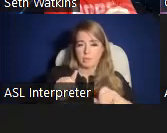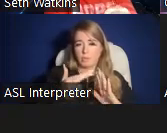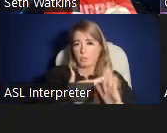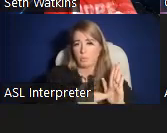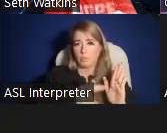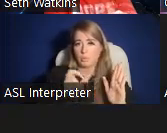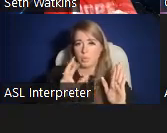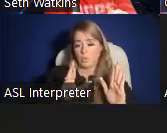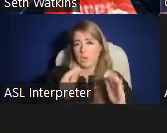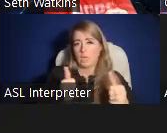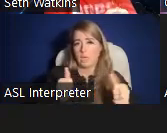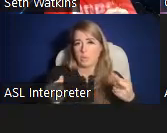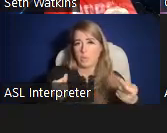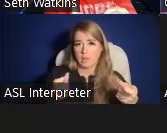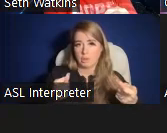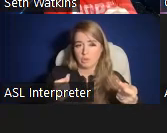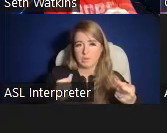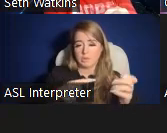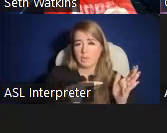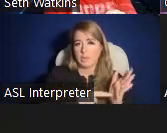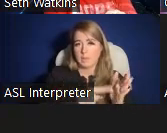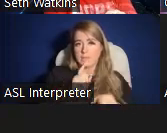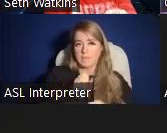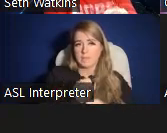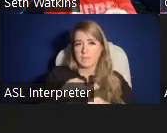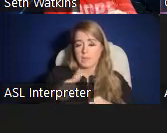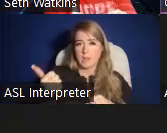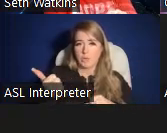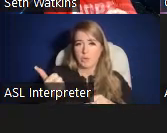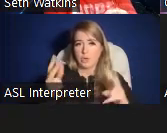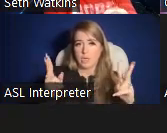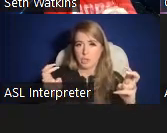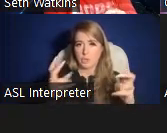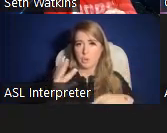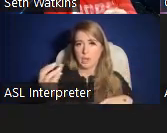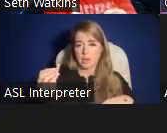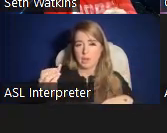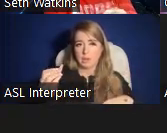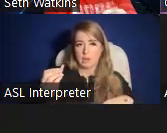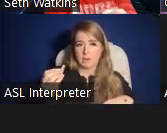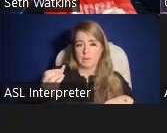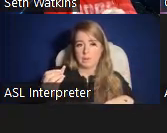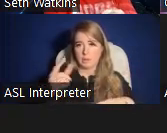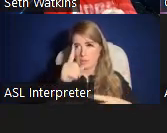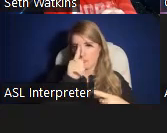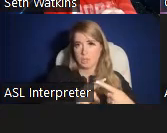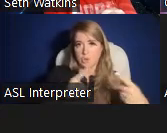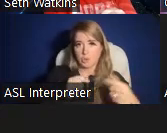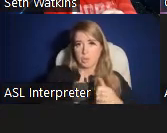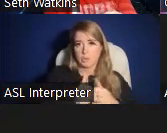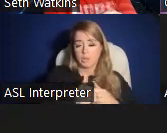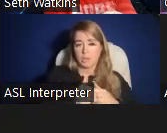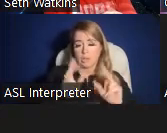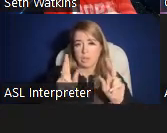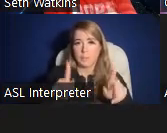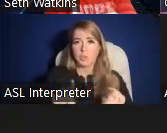or regulations, that this is another issue and we disagree with the